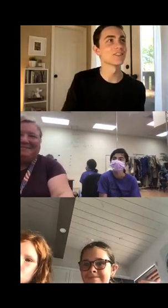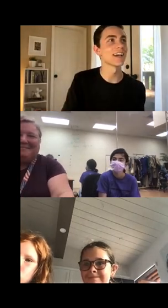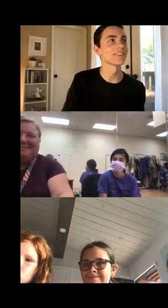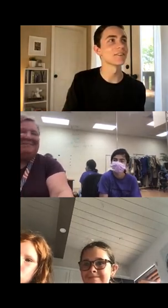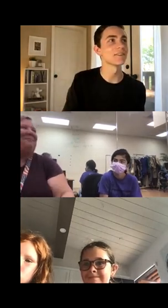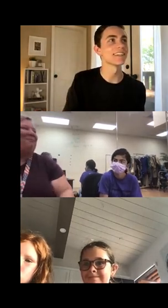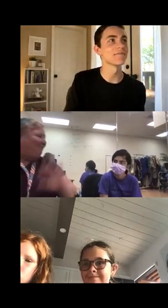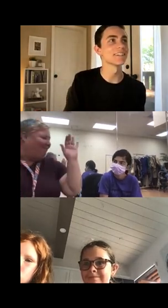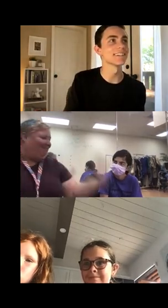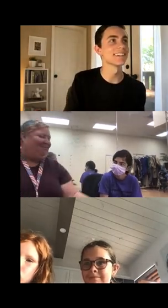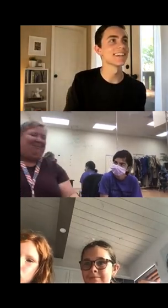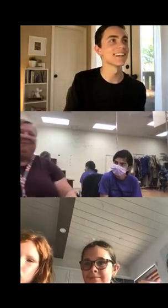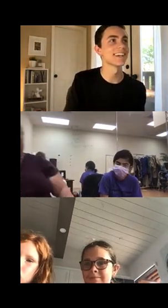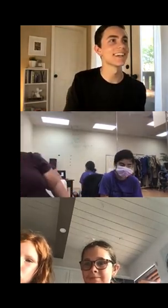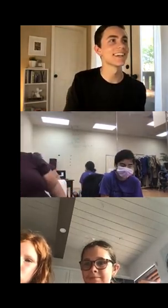Let's see the tire.